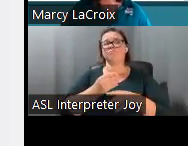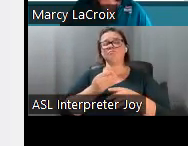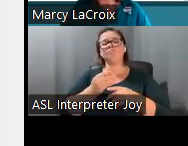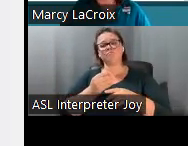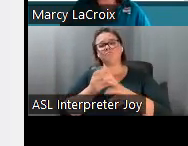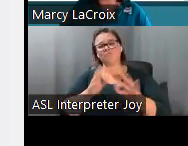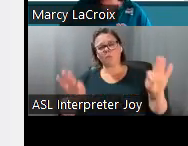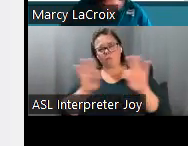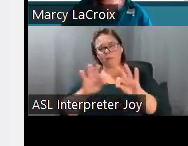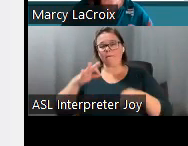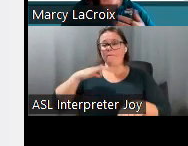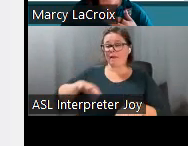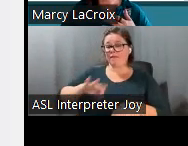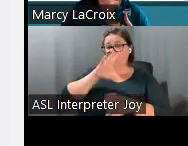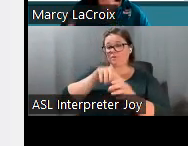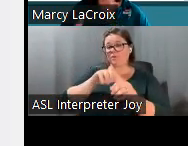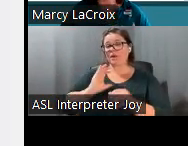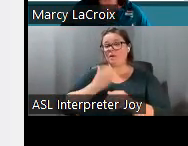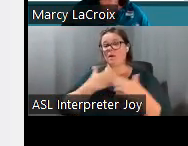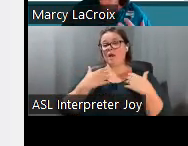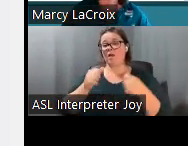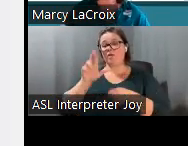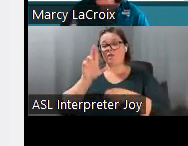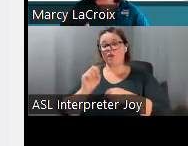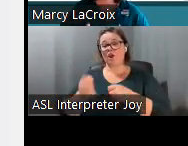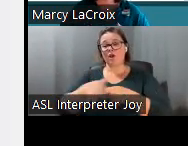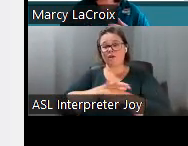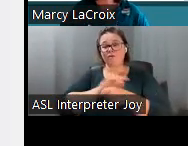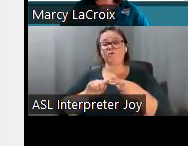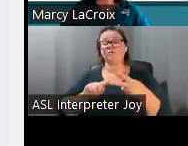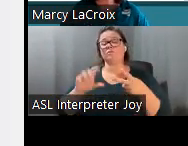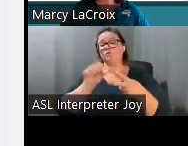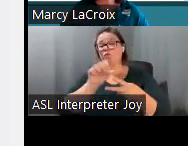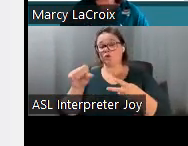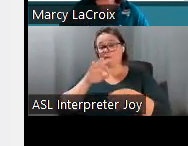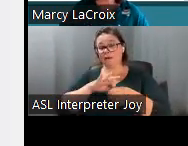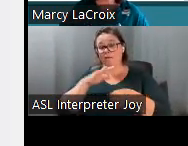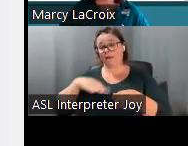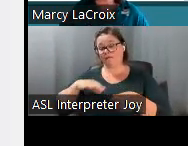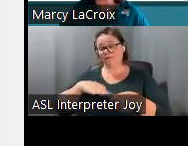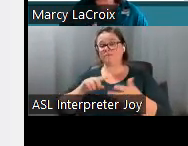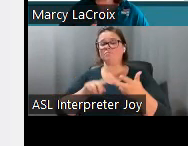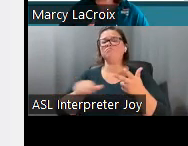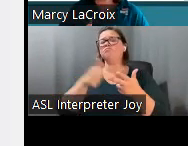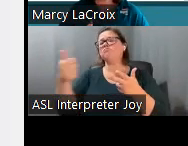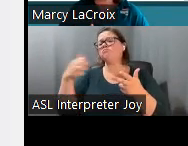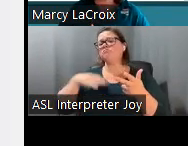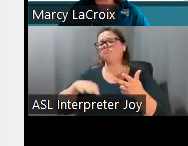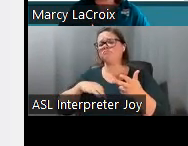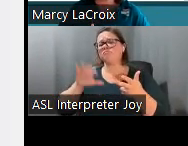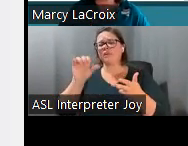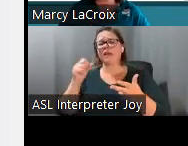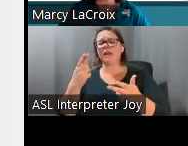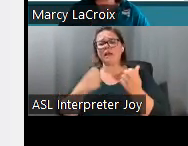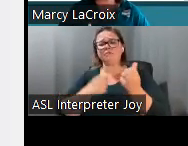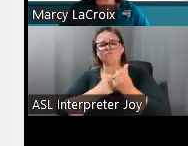benefits includes our healthcare coverage and social security benefits, and perhaps some other benefits, cash benefits